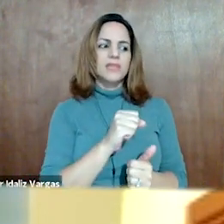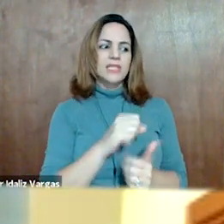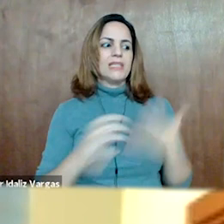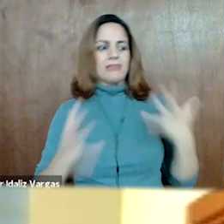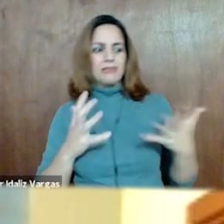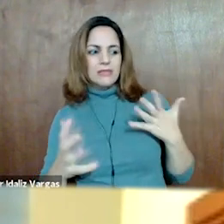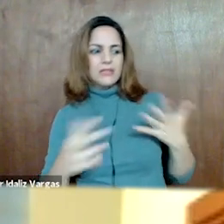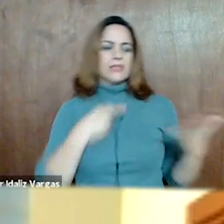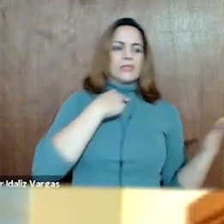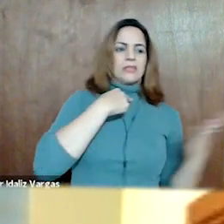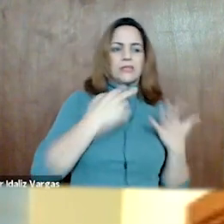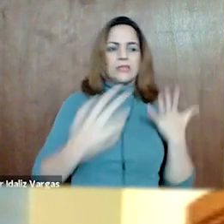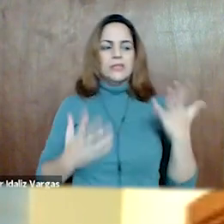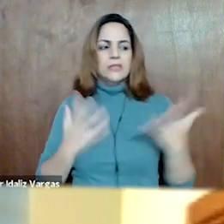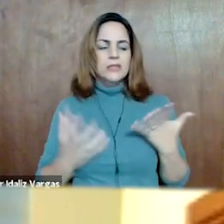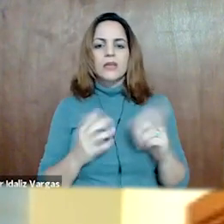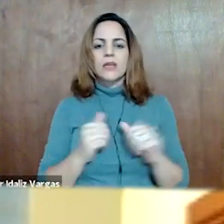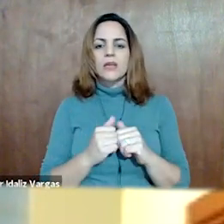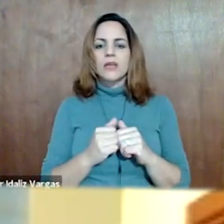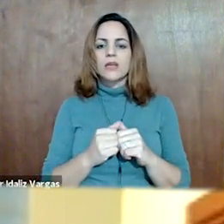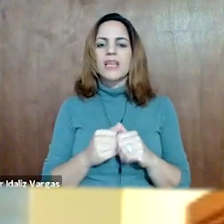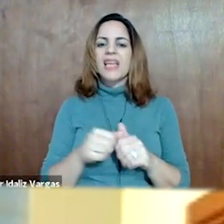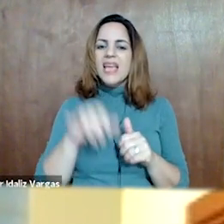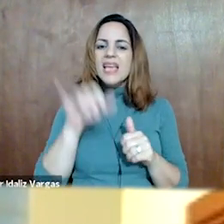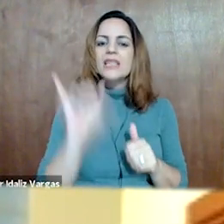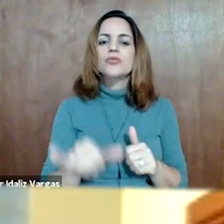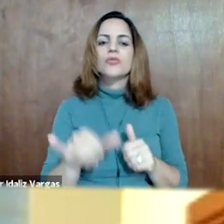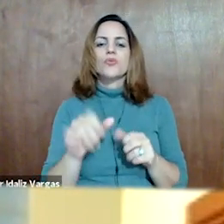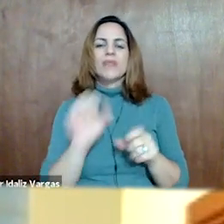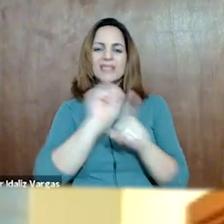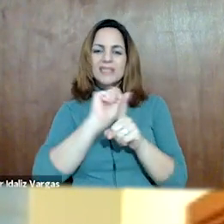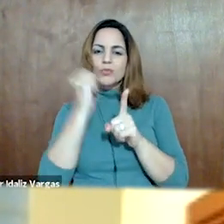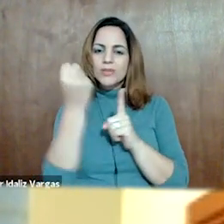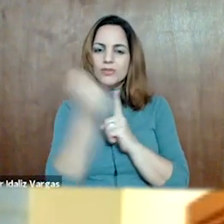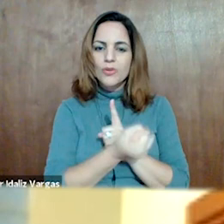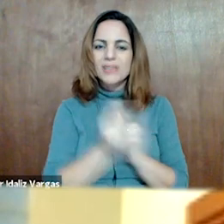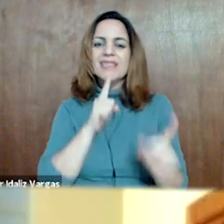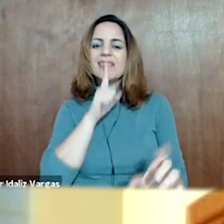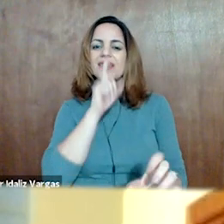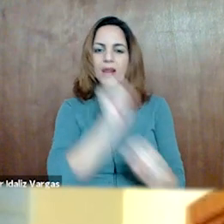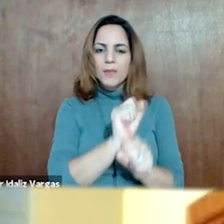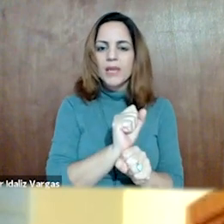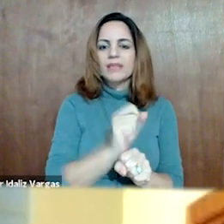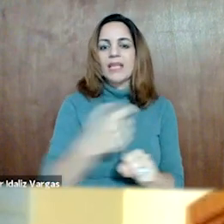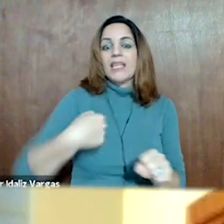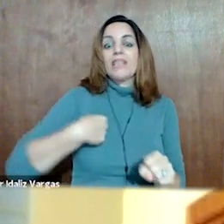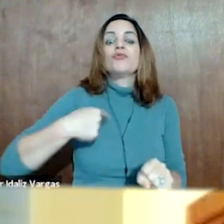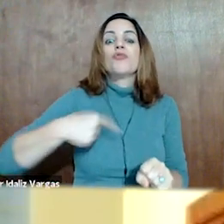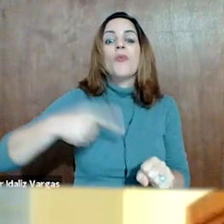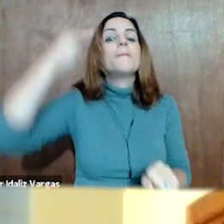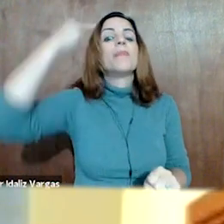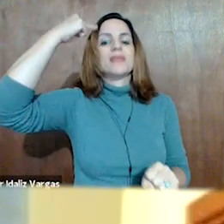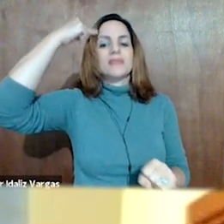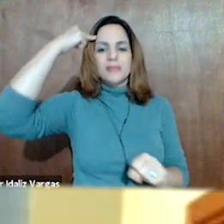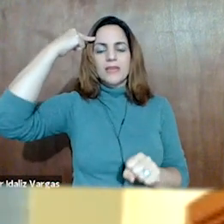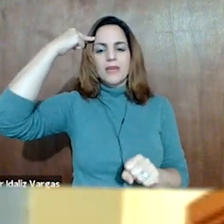so, you know, that's the situation that that I found myself